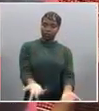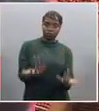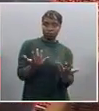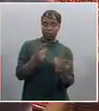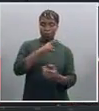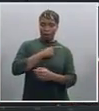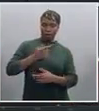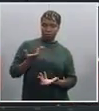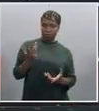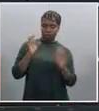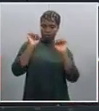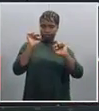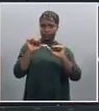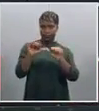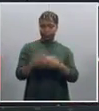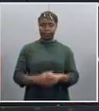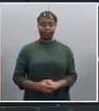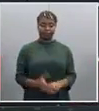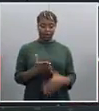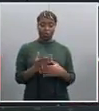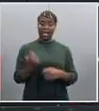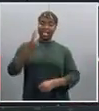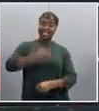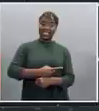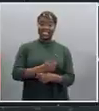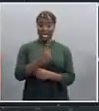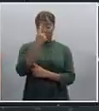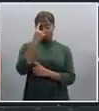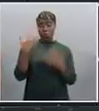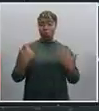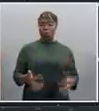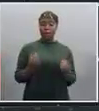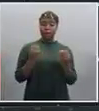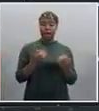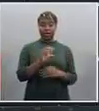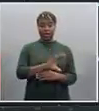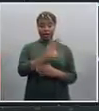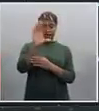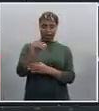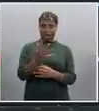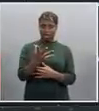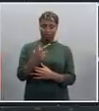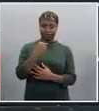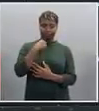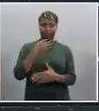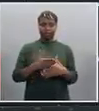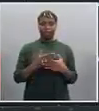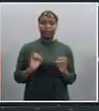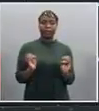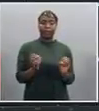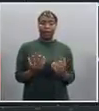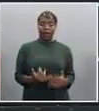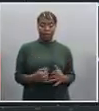demands. On Workers' Day, we of course have to consider the many South Africans who are battling to find work. The expanded Public